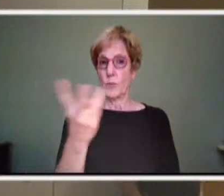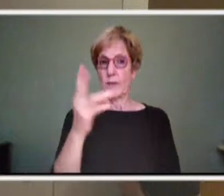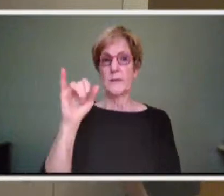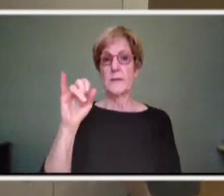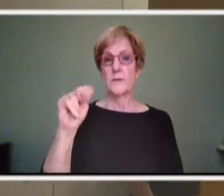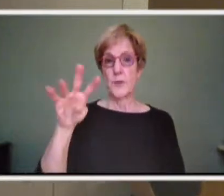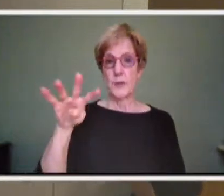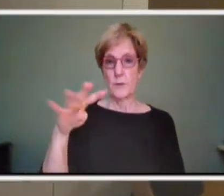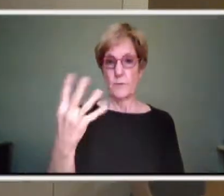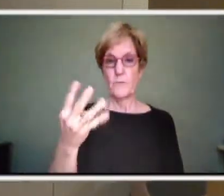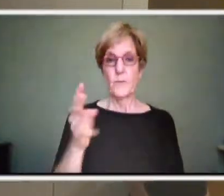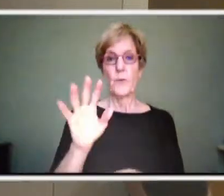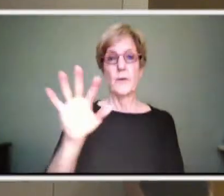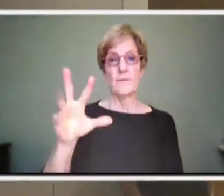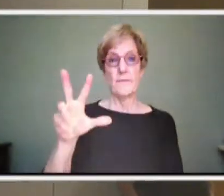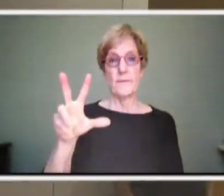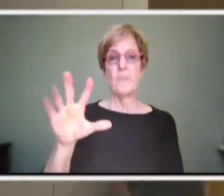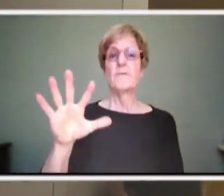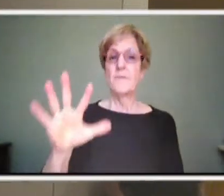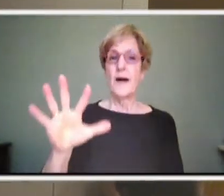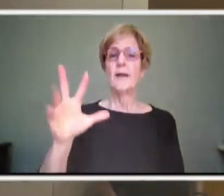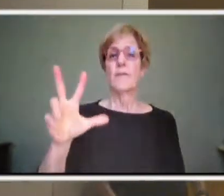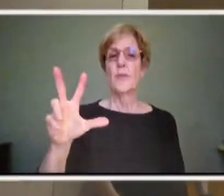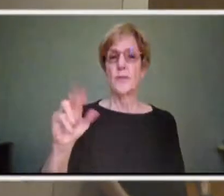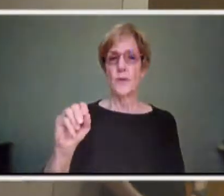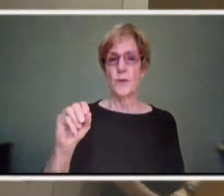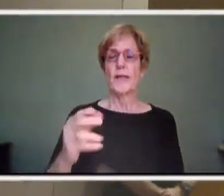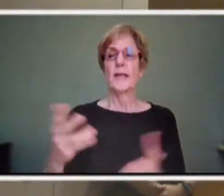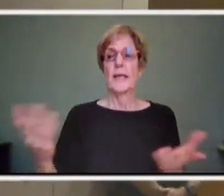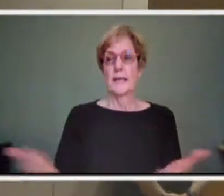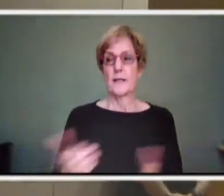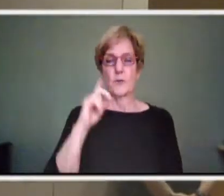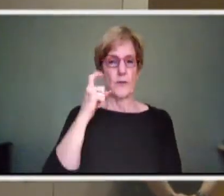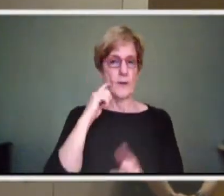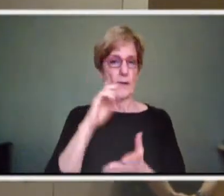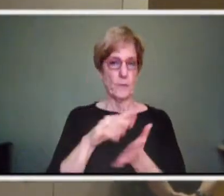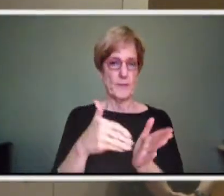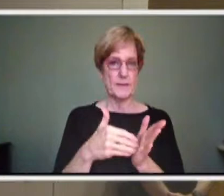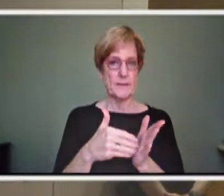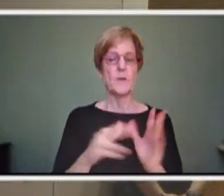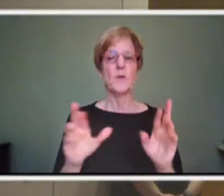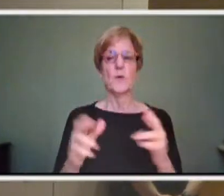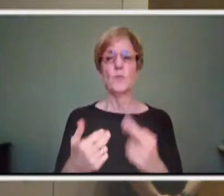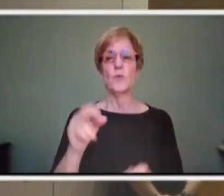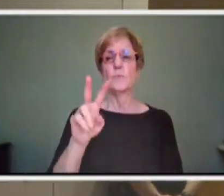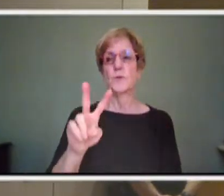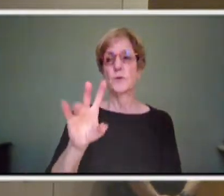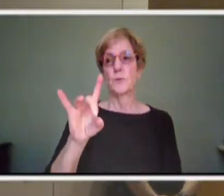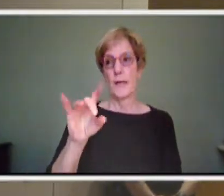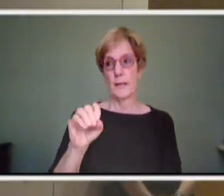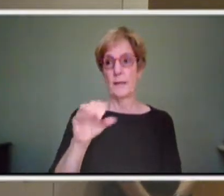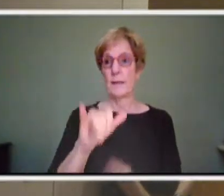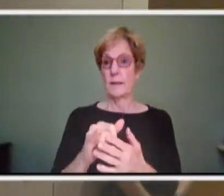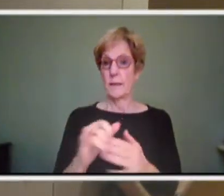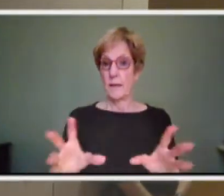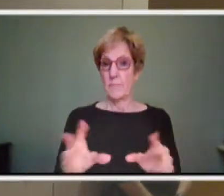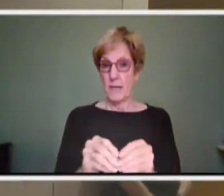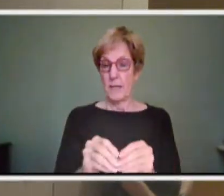at 5:30 p.m. here at the Government Center, Conference Room 280. At that meeting, the Zoning Committee will